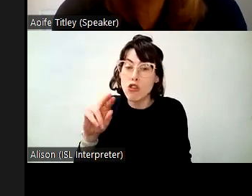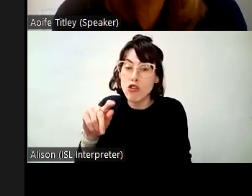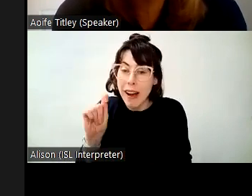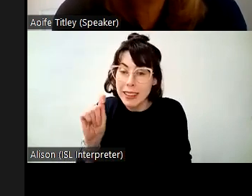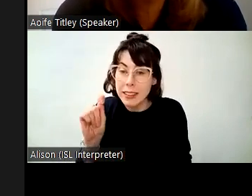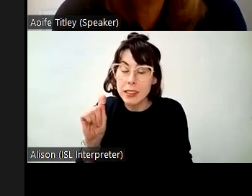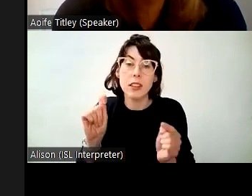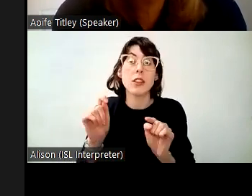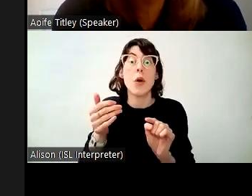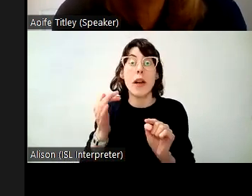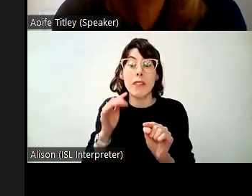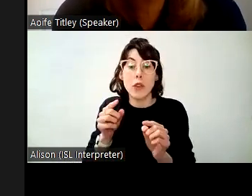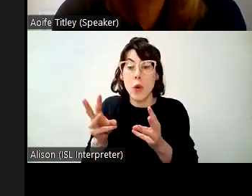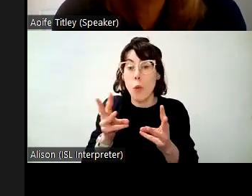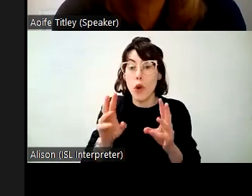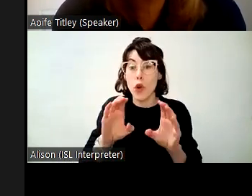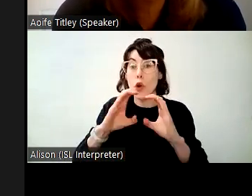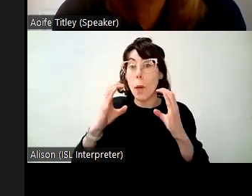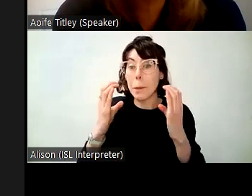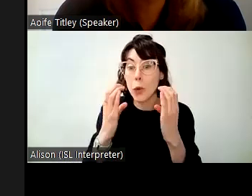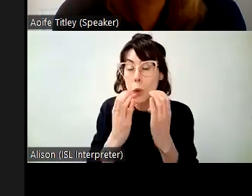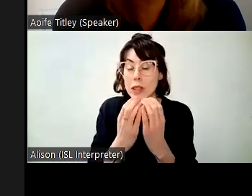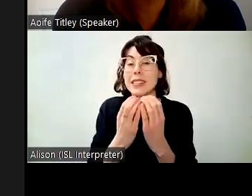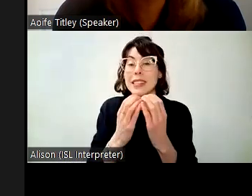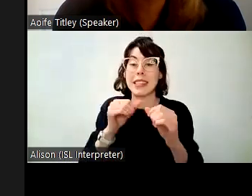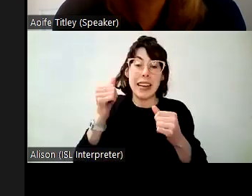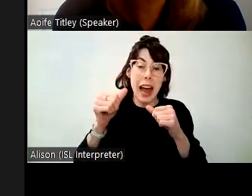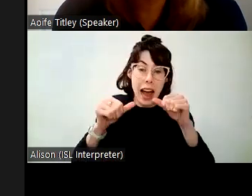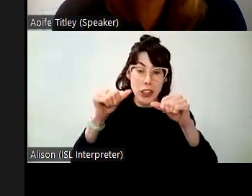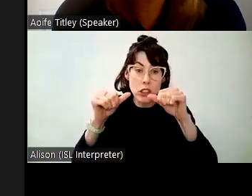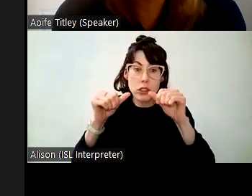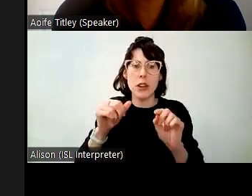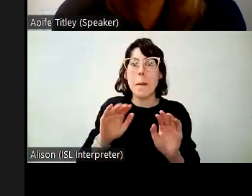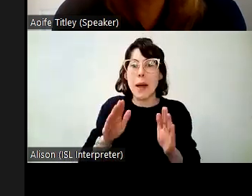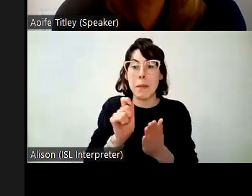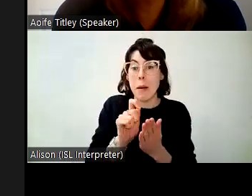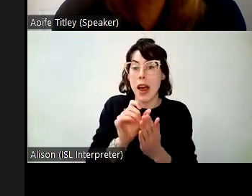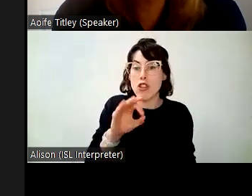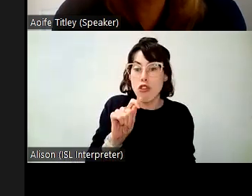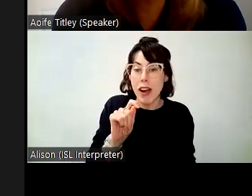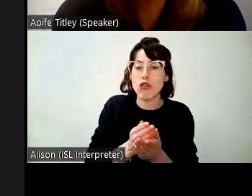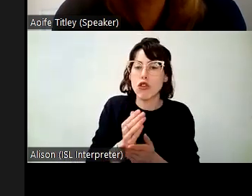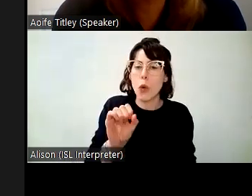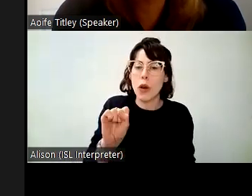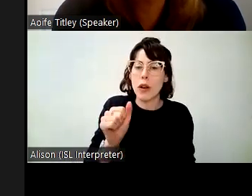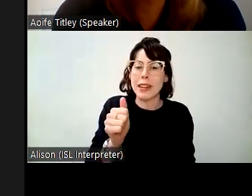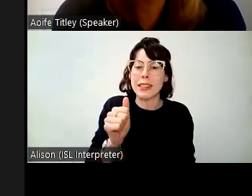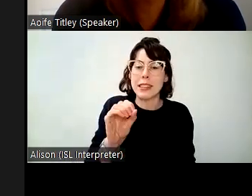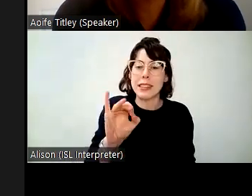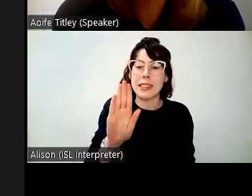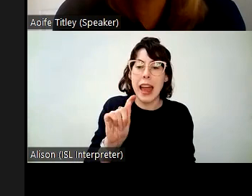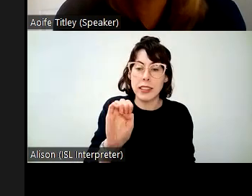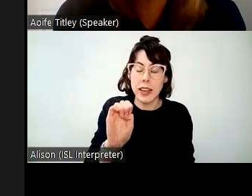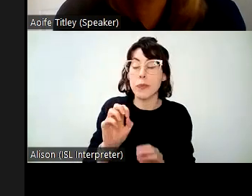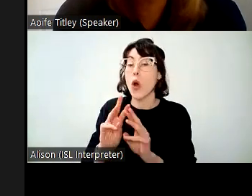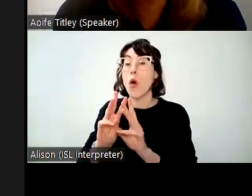the adult or community sector, there might be funding available through CELTA. Worldwide Global Schools have very kindly agreed that post-primary teachers